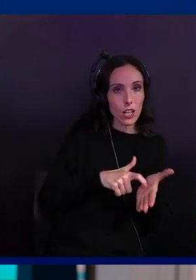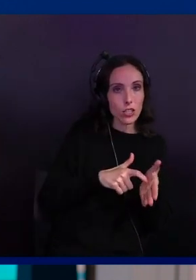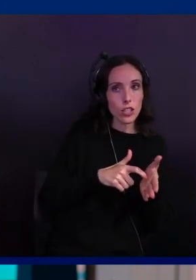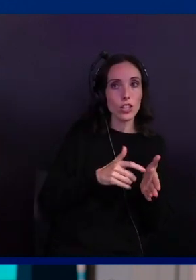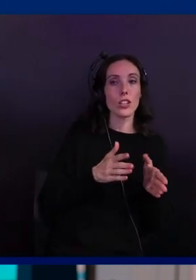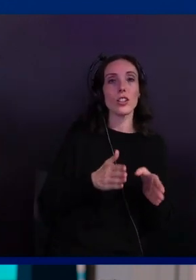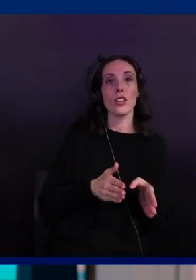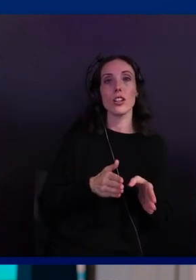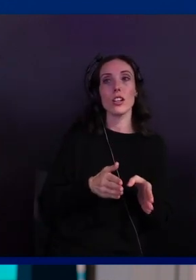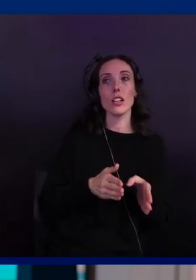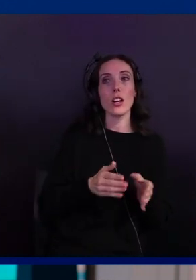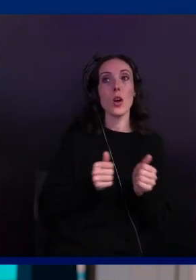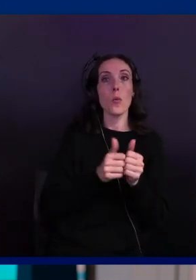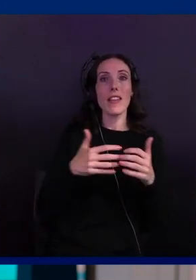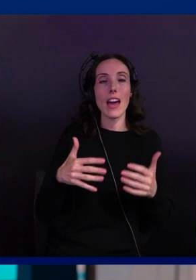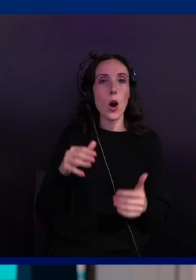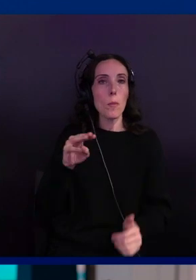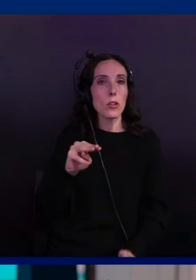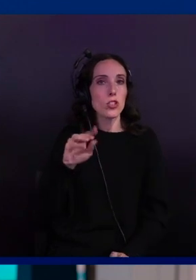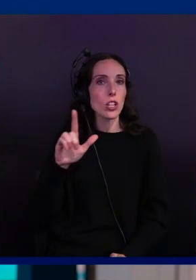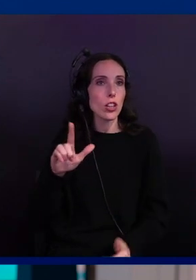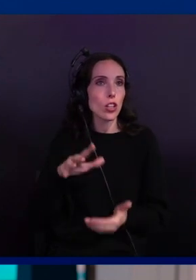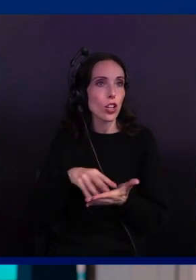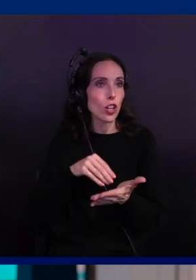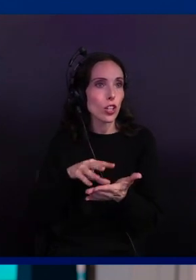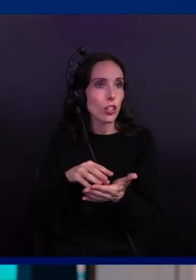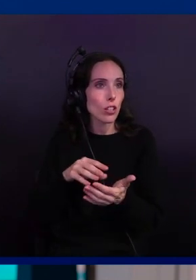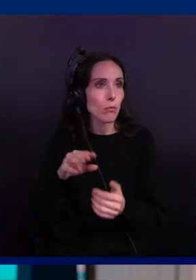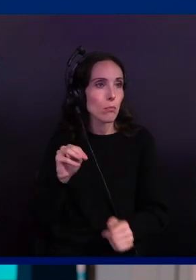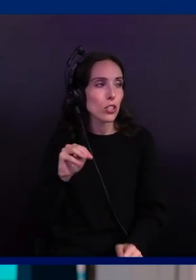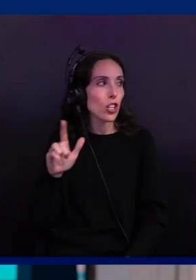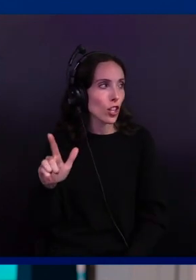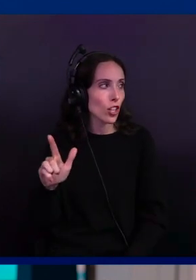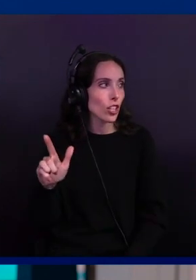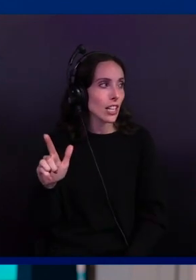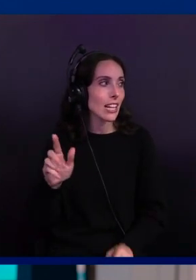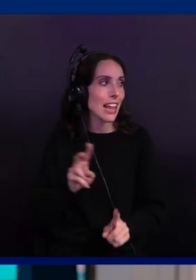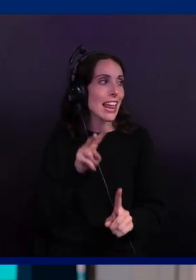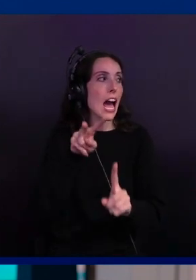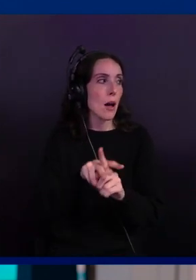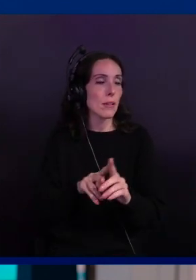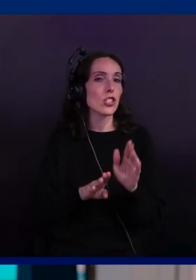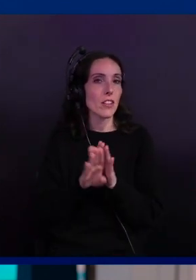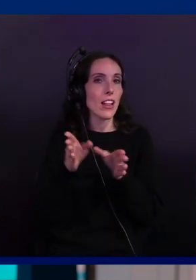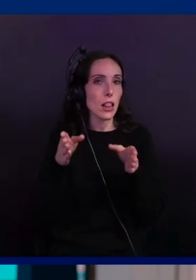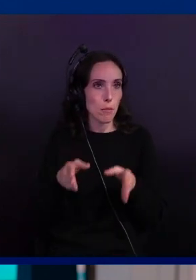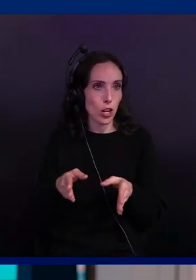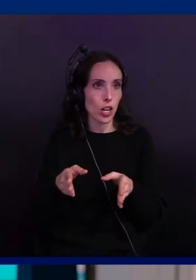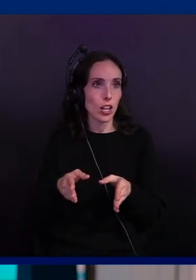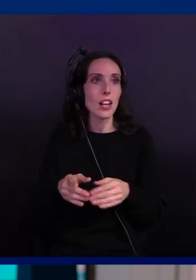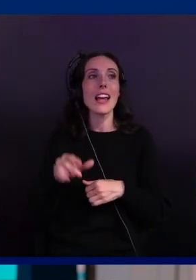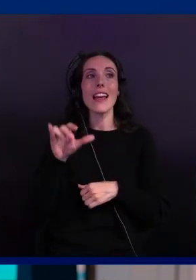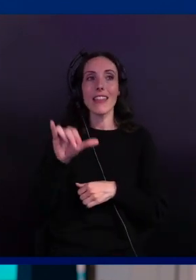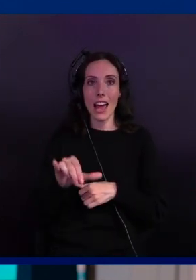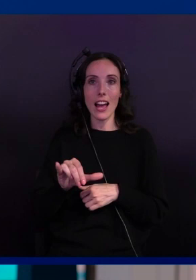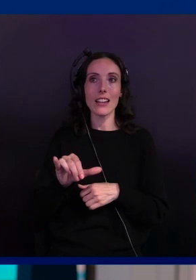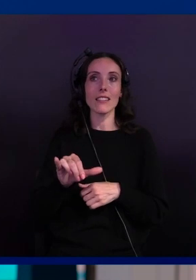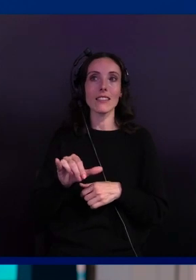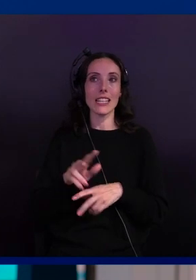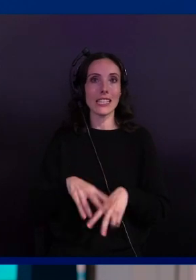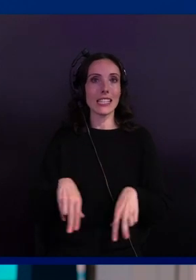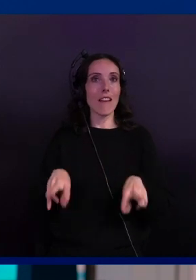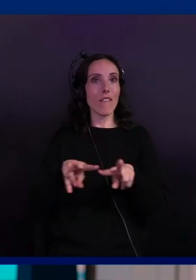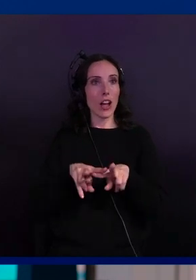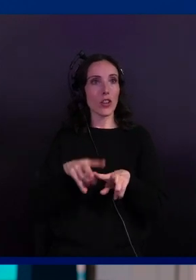learning, like a application developer. They can just build the model and then integrate with their application. That is the value of the